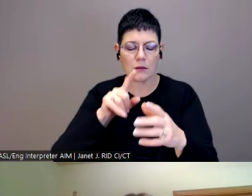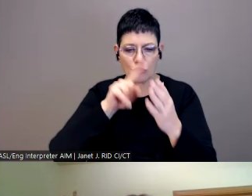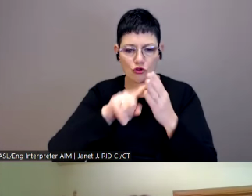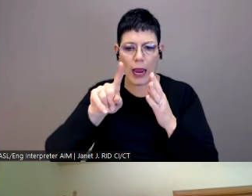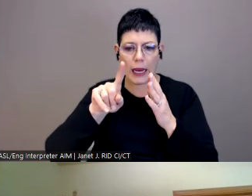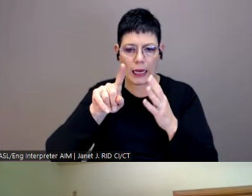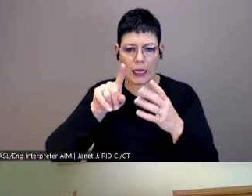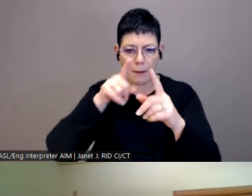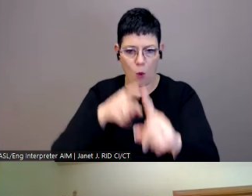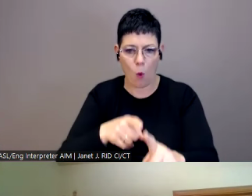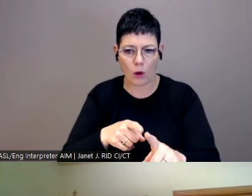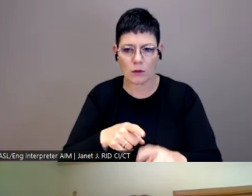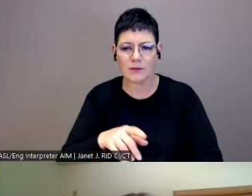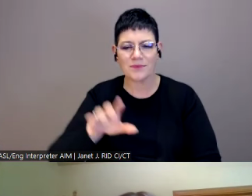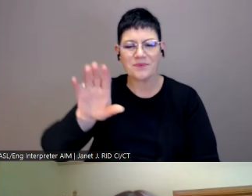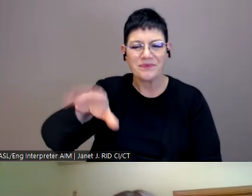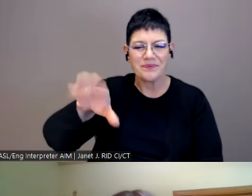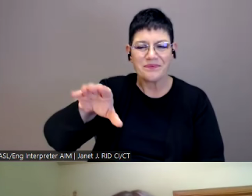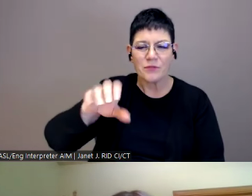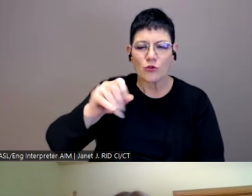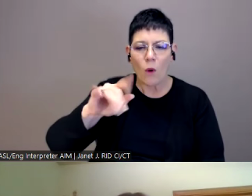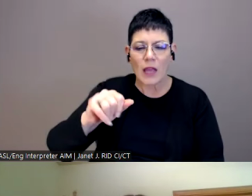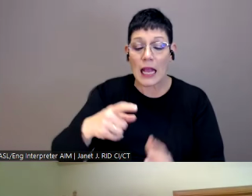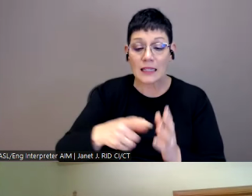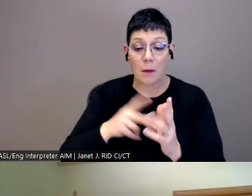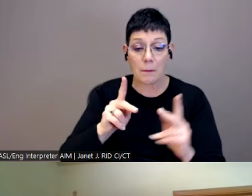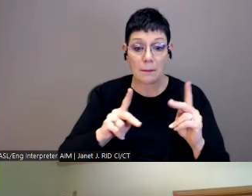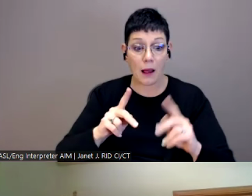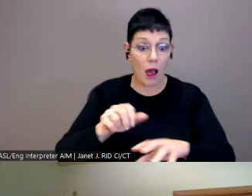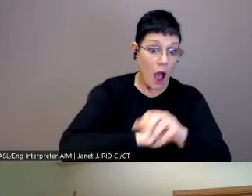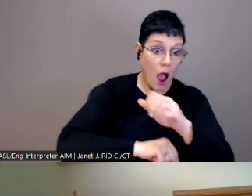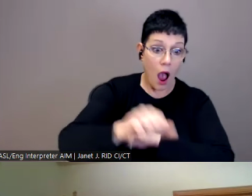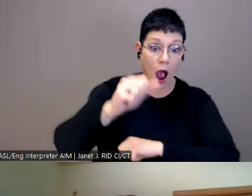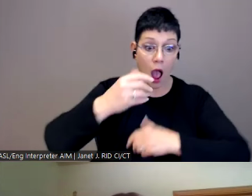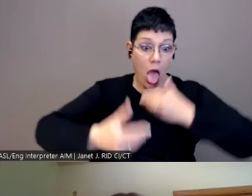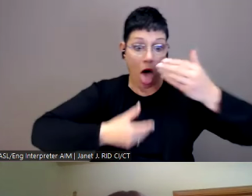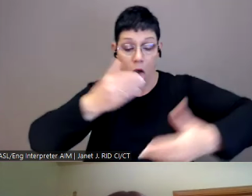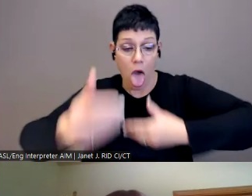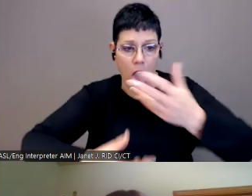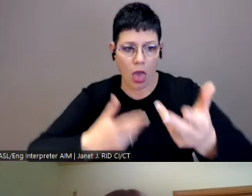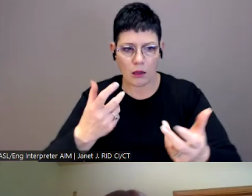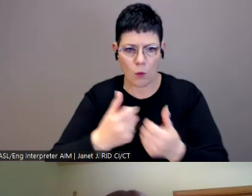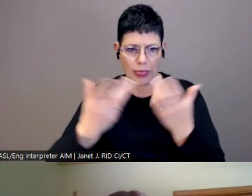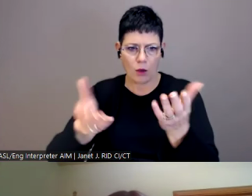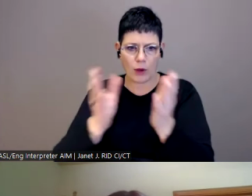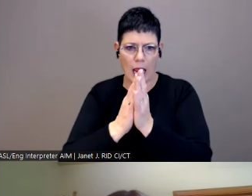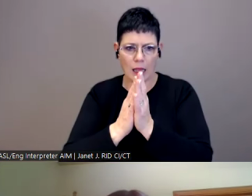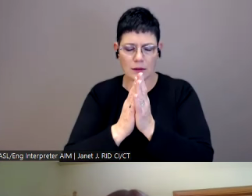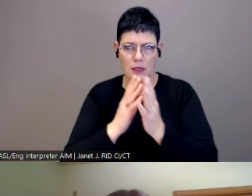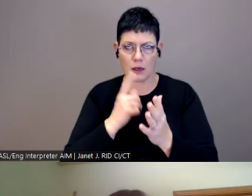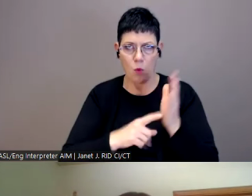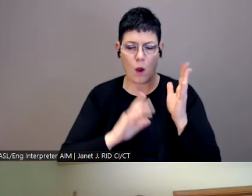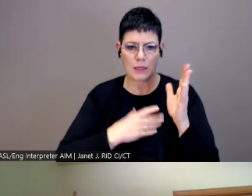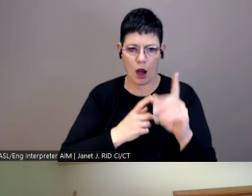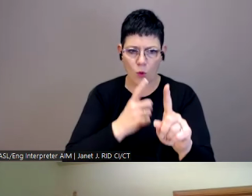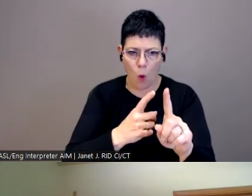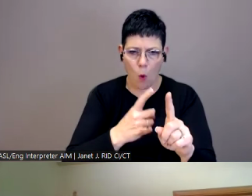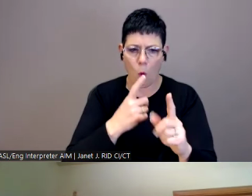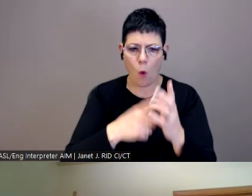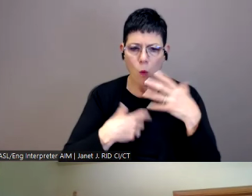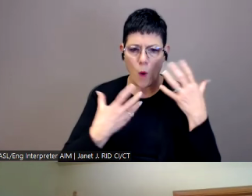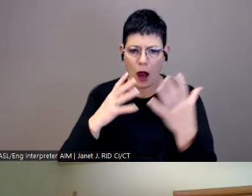Sophia, so often people start their methods without even stopping and asking, what are we trying to learn? What